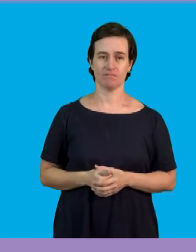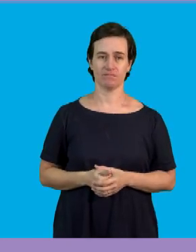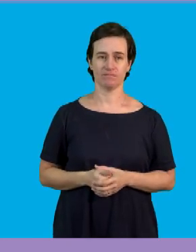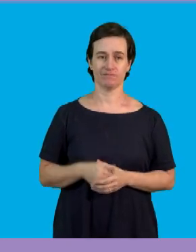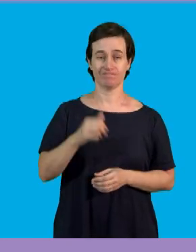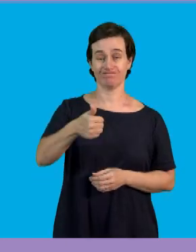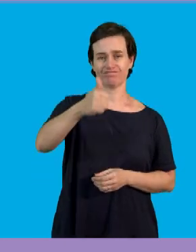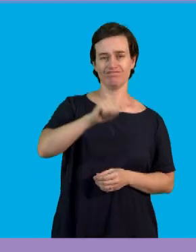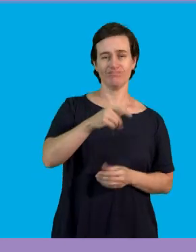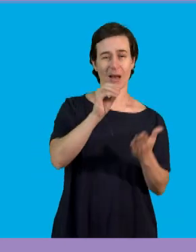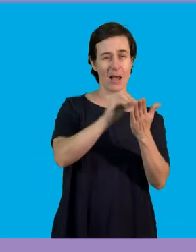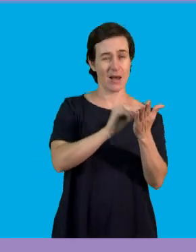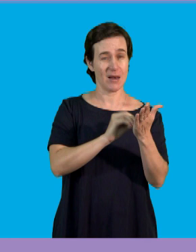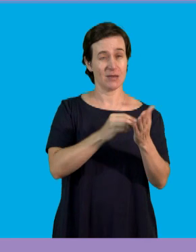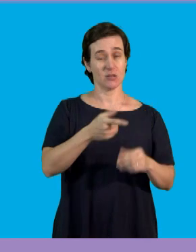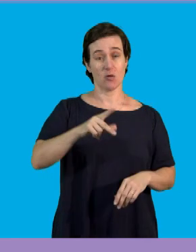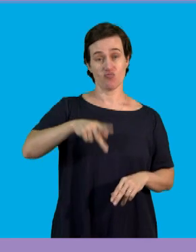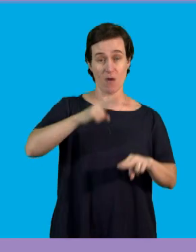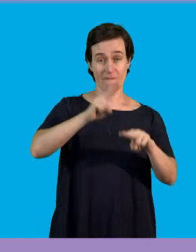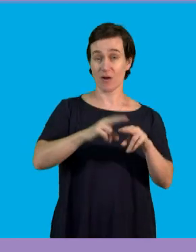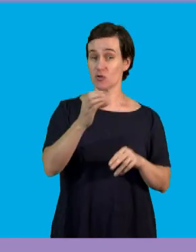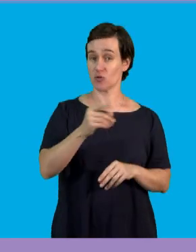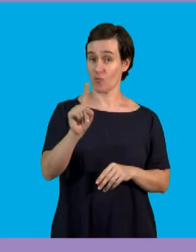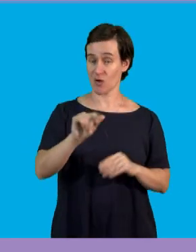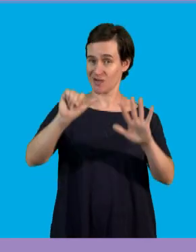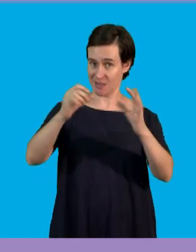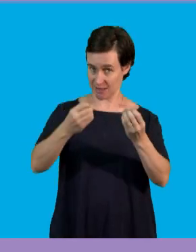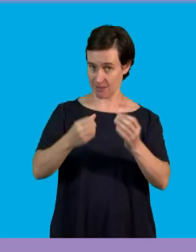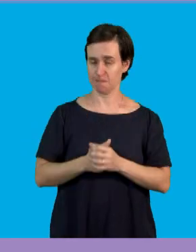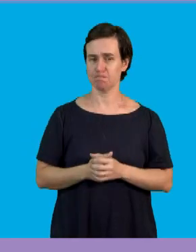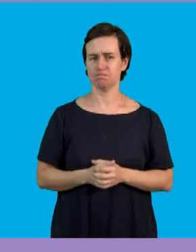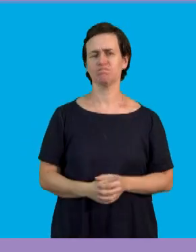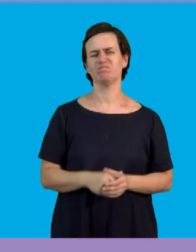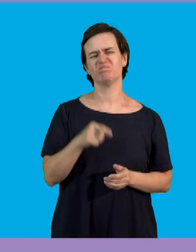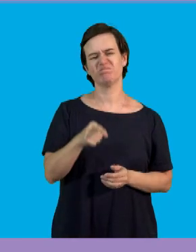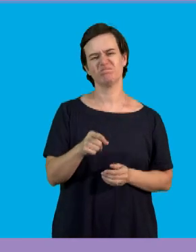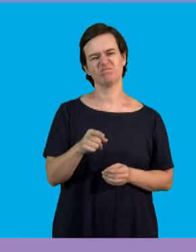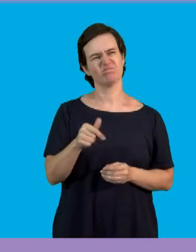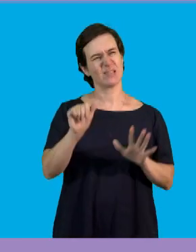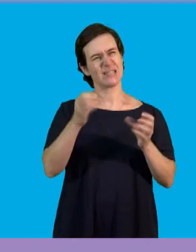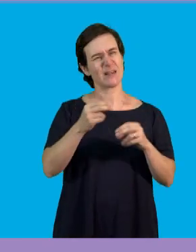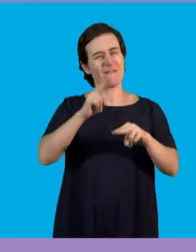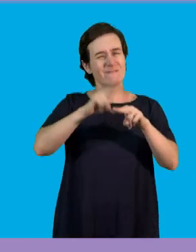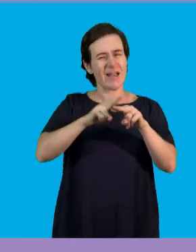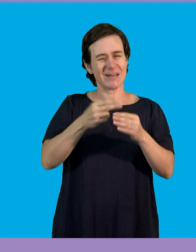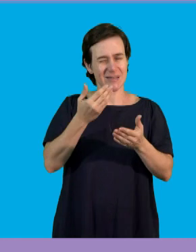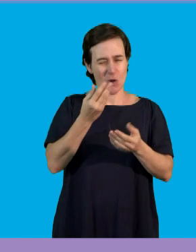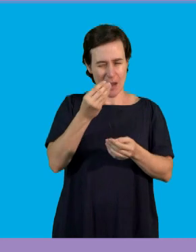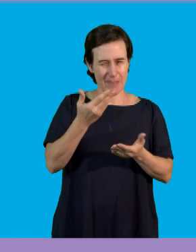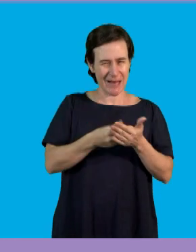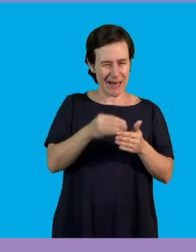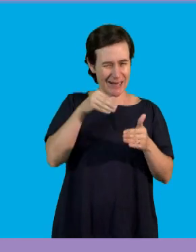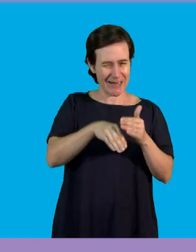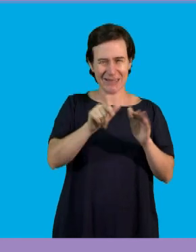Let's list the prime factors of 60. So when we are thinking of the prime factors of 60, we need to think